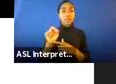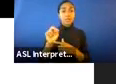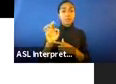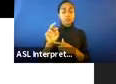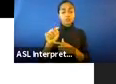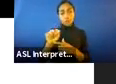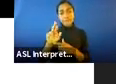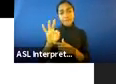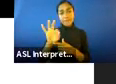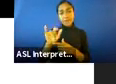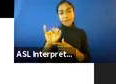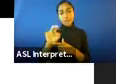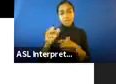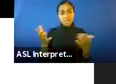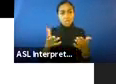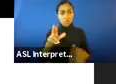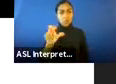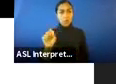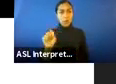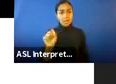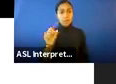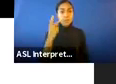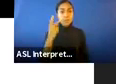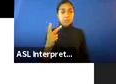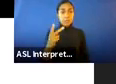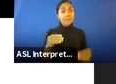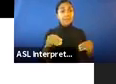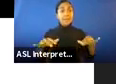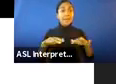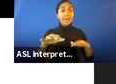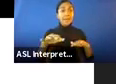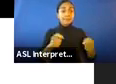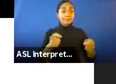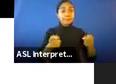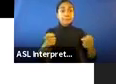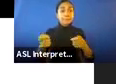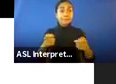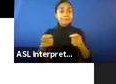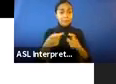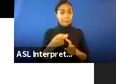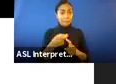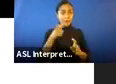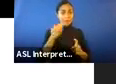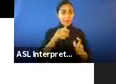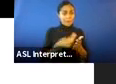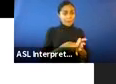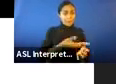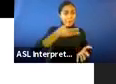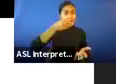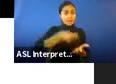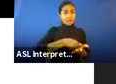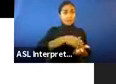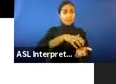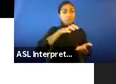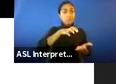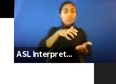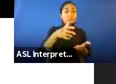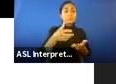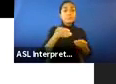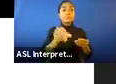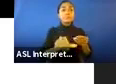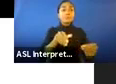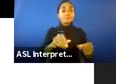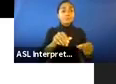the massive land grabbing that's fed through this extraction of wealth. And every step of this process,